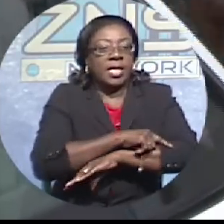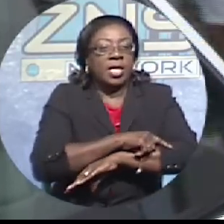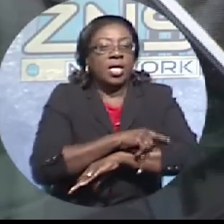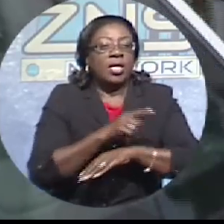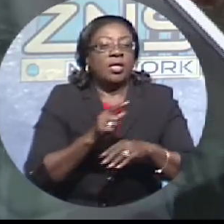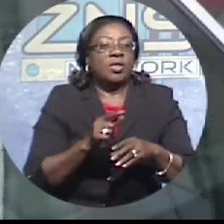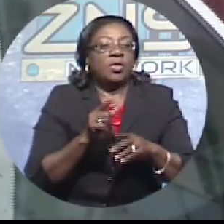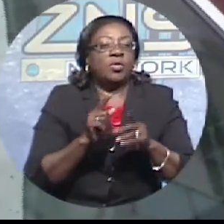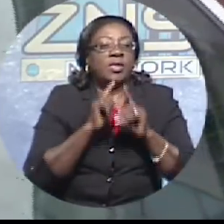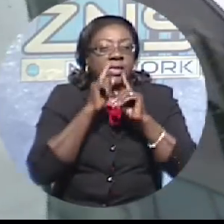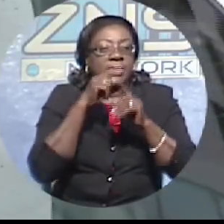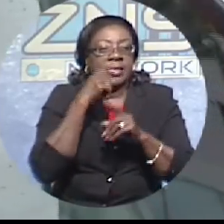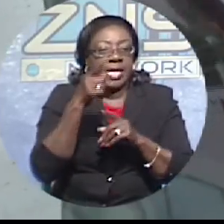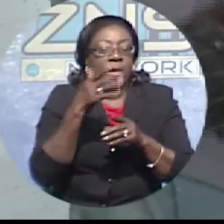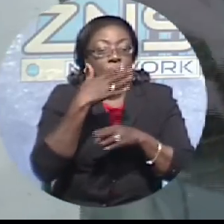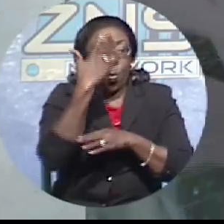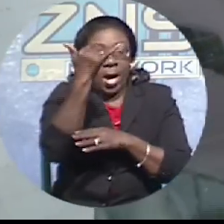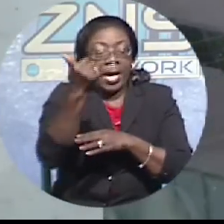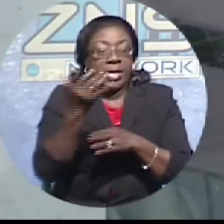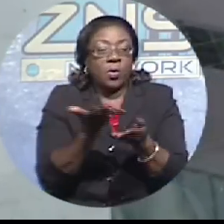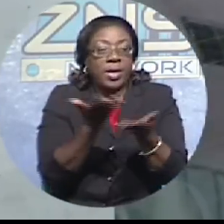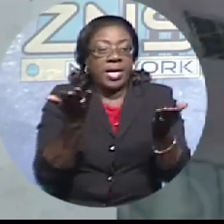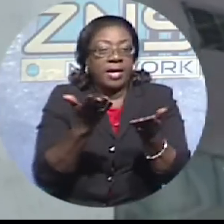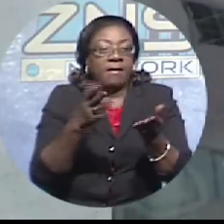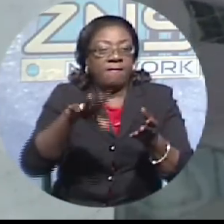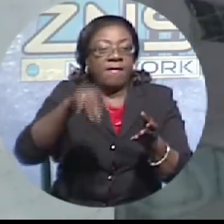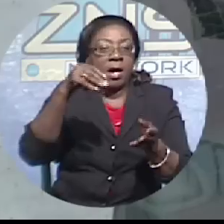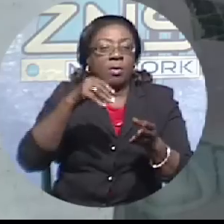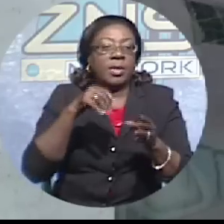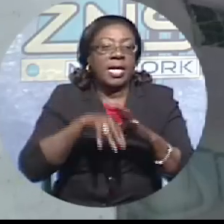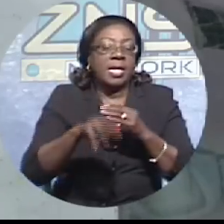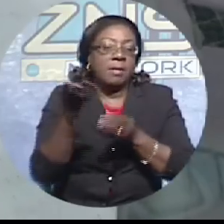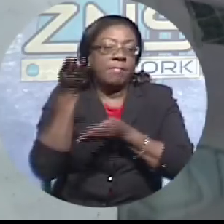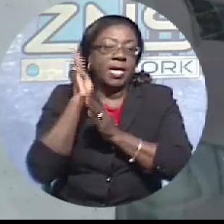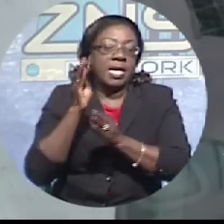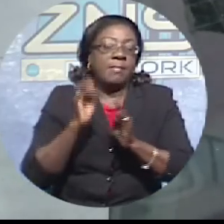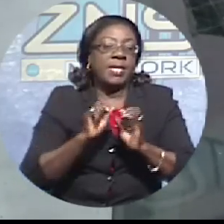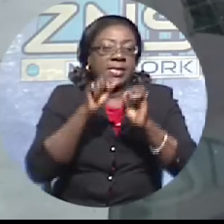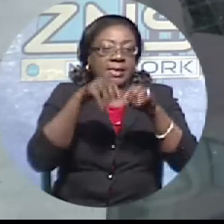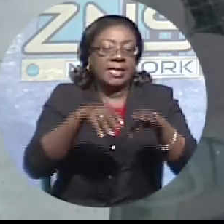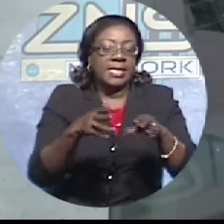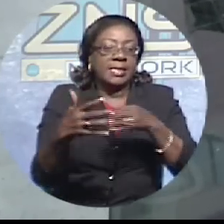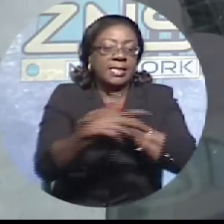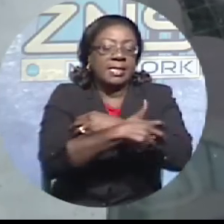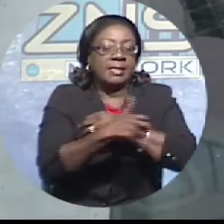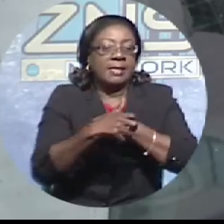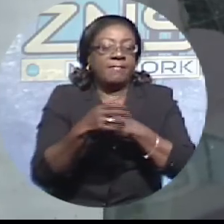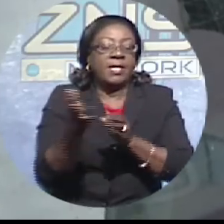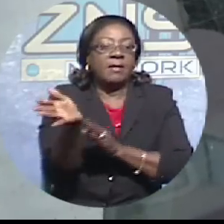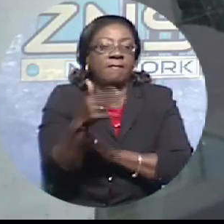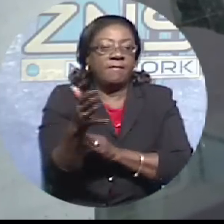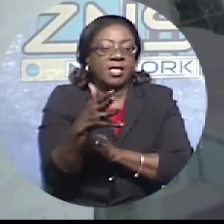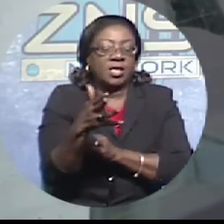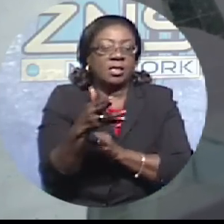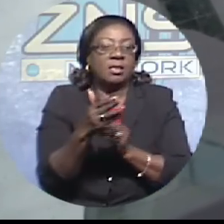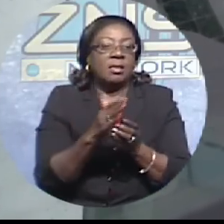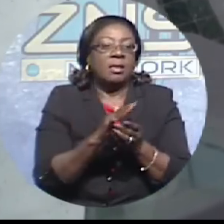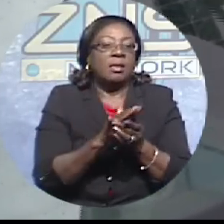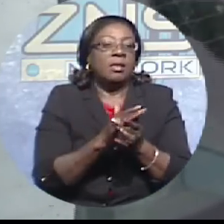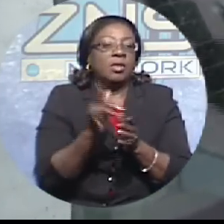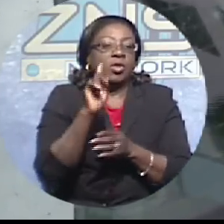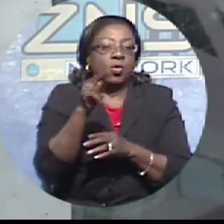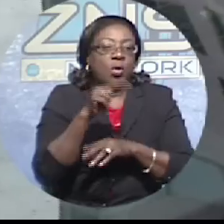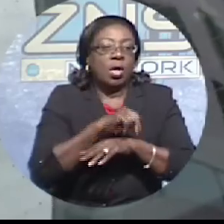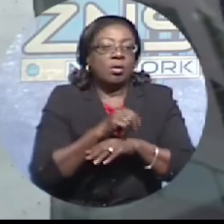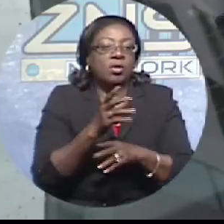were captured over the weekend near Guanaquil. The 6 counts include engaging in foreign fishing in the exclusive zone of the Bahamas, 2 counts